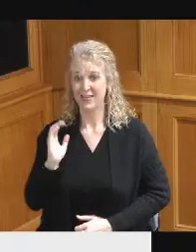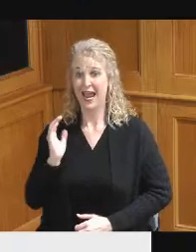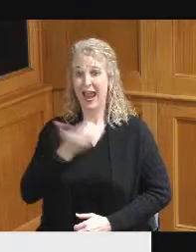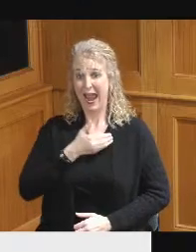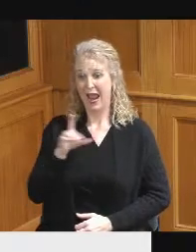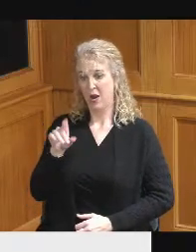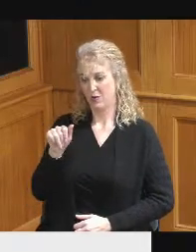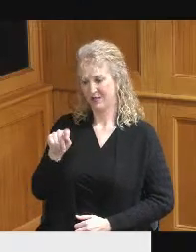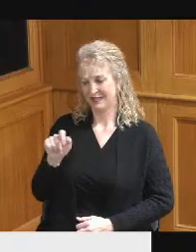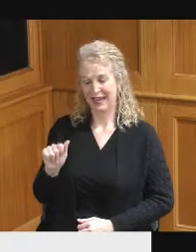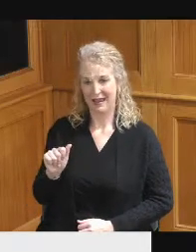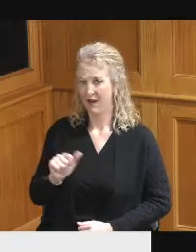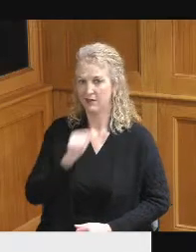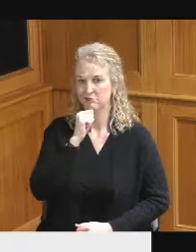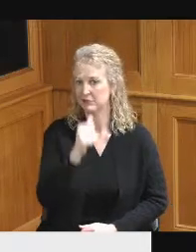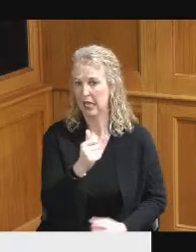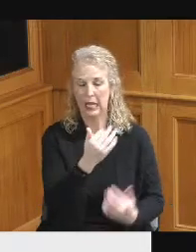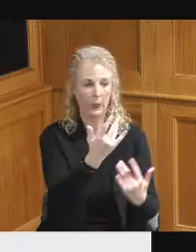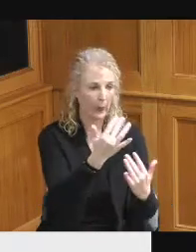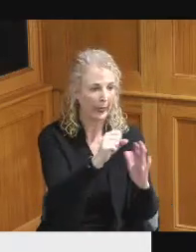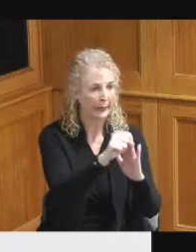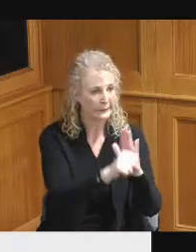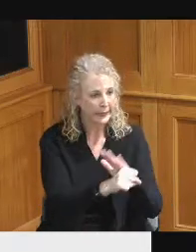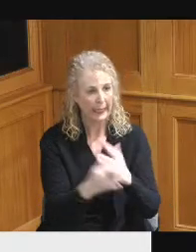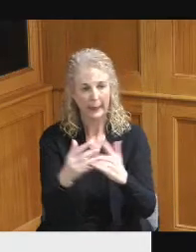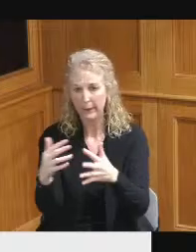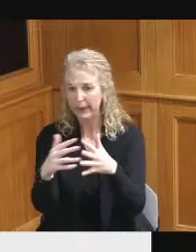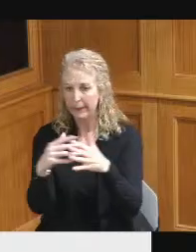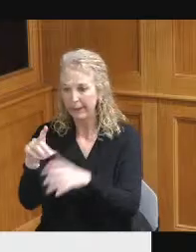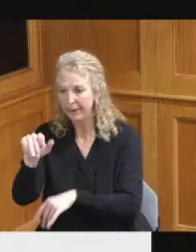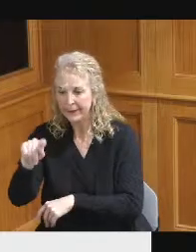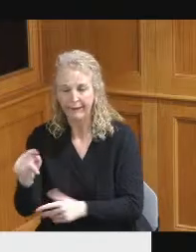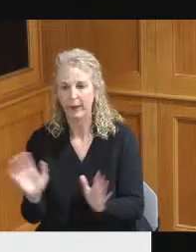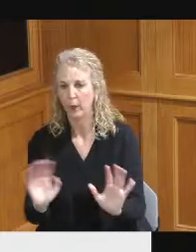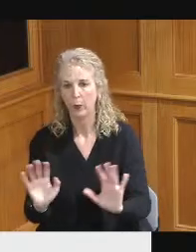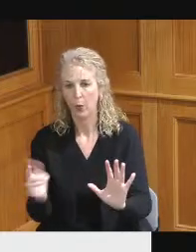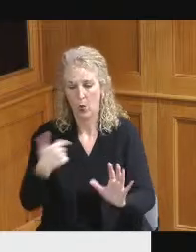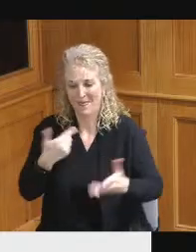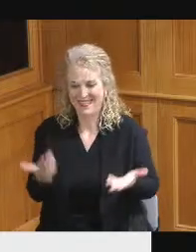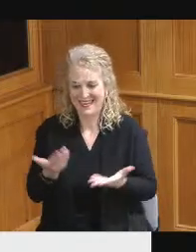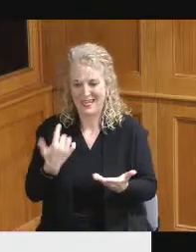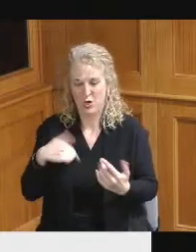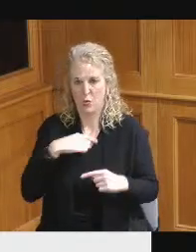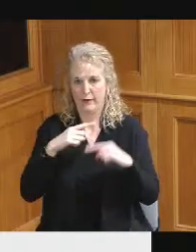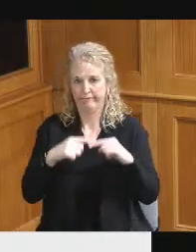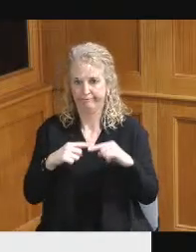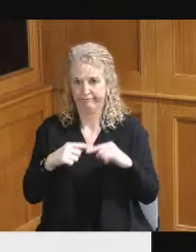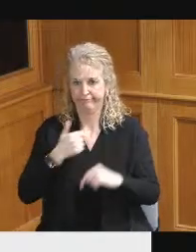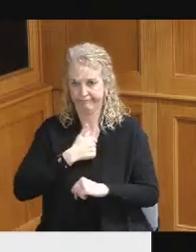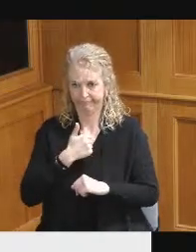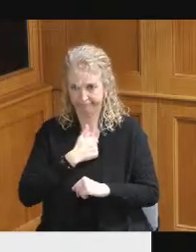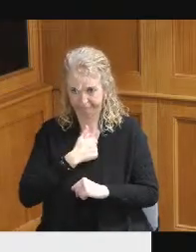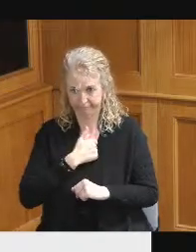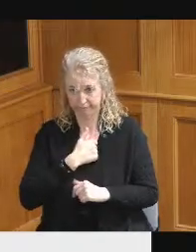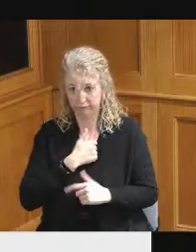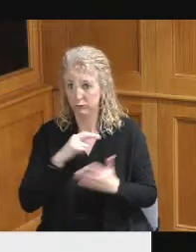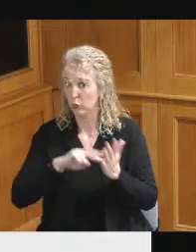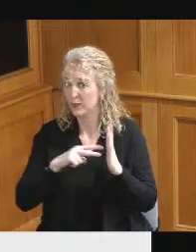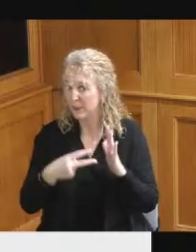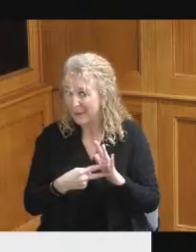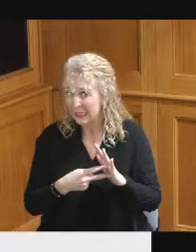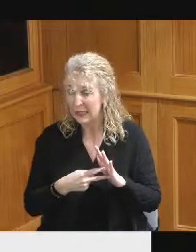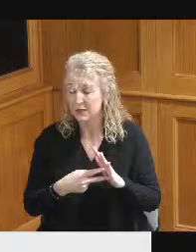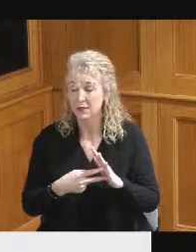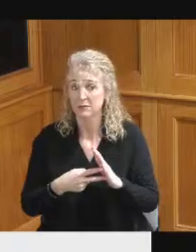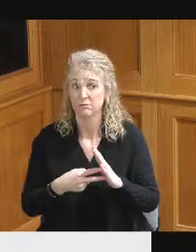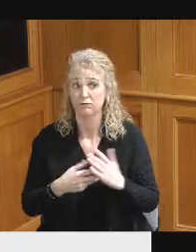need when we need it to make informed decisions here at our region or county level. And that enables the rapid